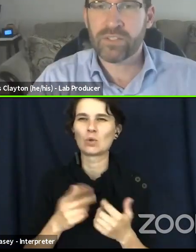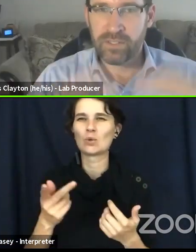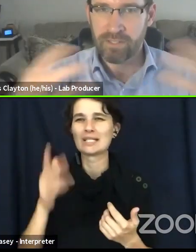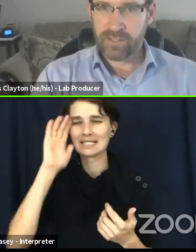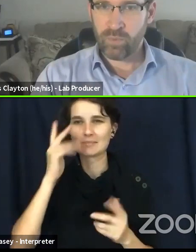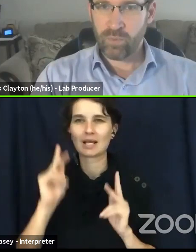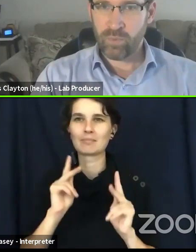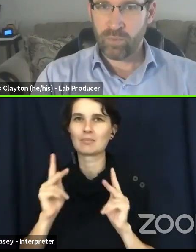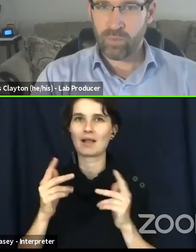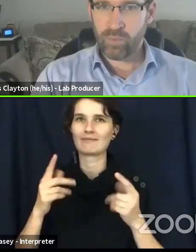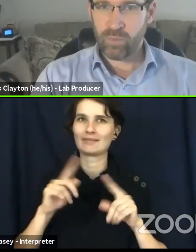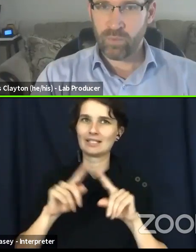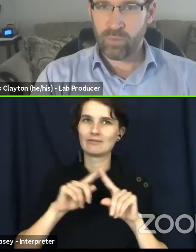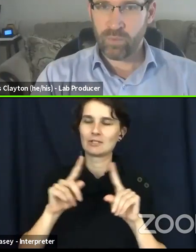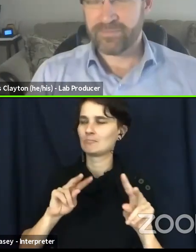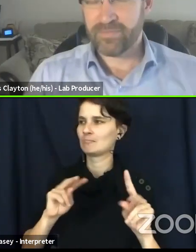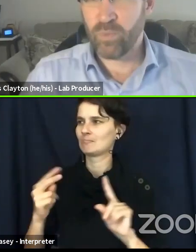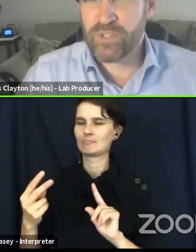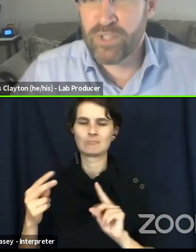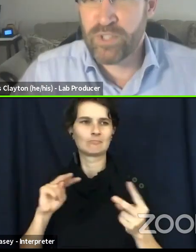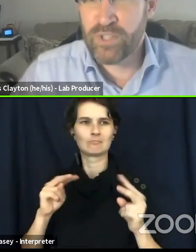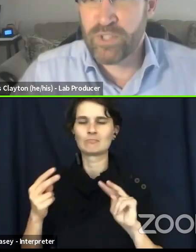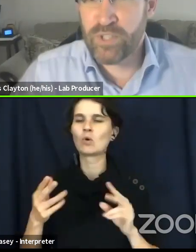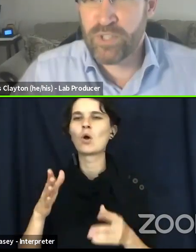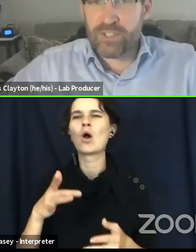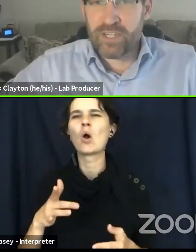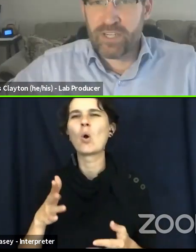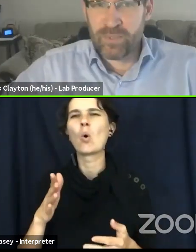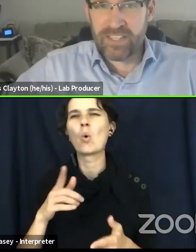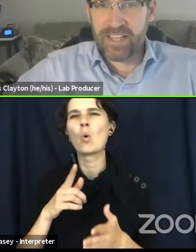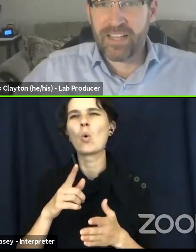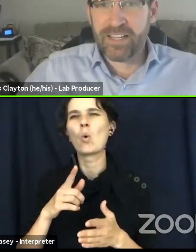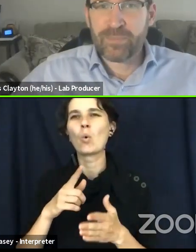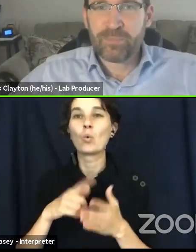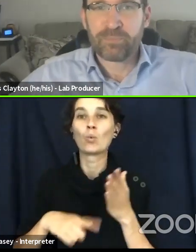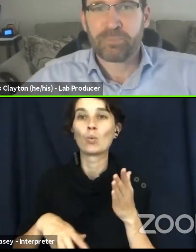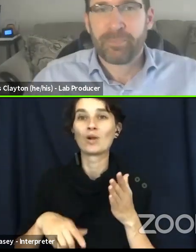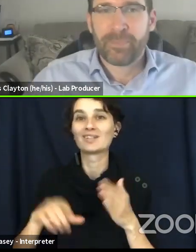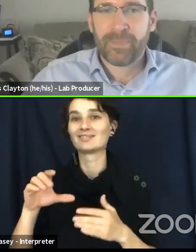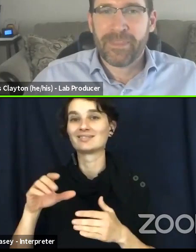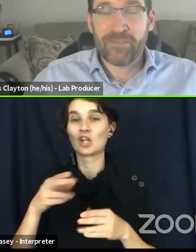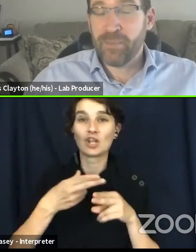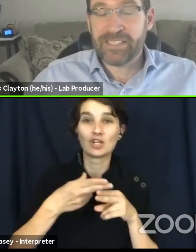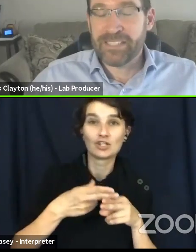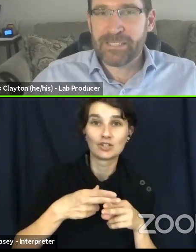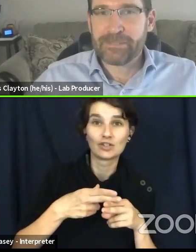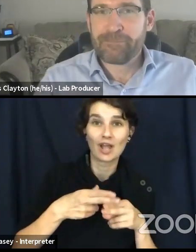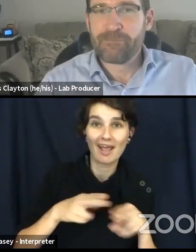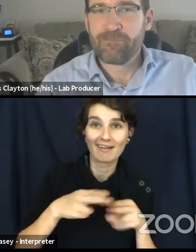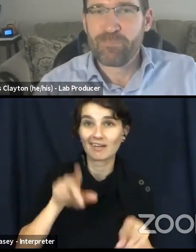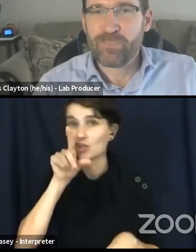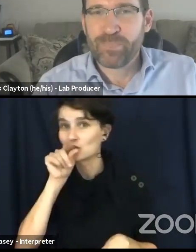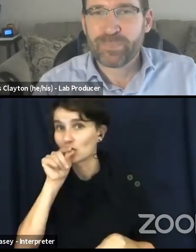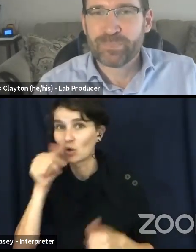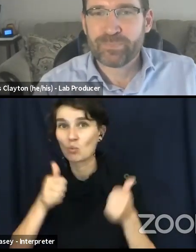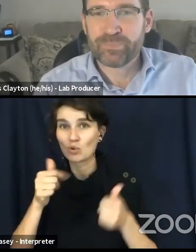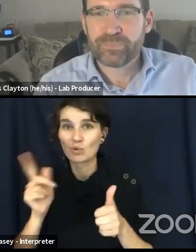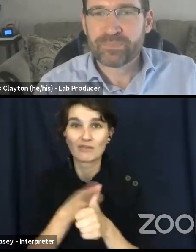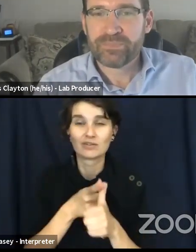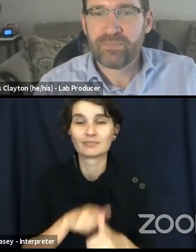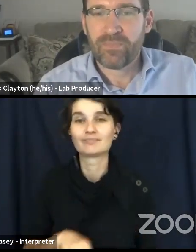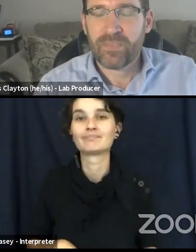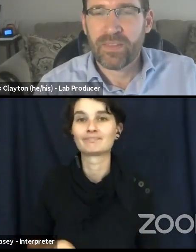angles, what's your sense of, what's the cart, what's the horse, what's the chicken, what's the egg? If that makes any sense. That's a really interesting question and